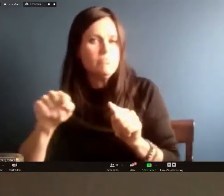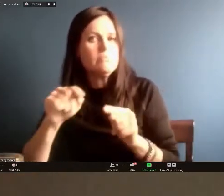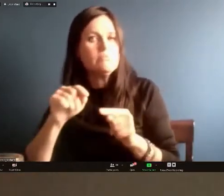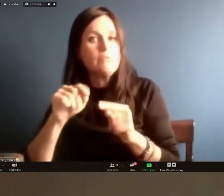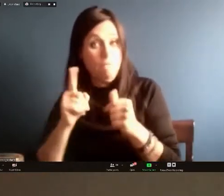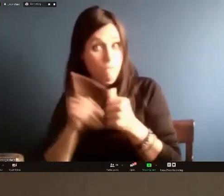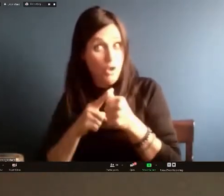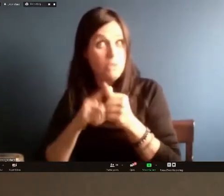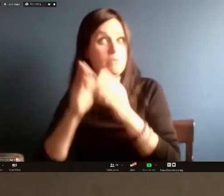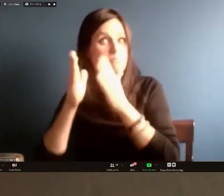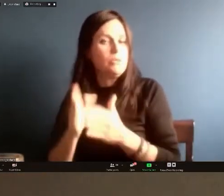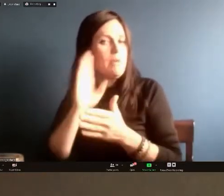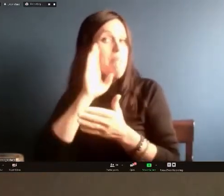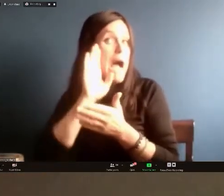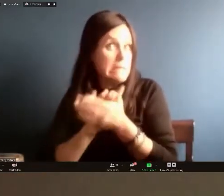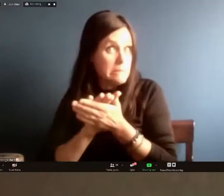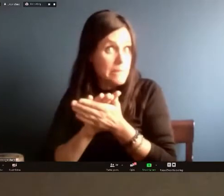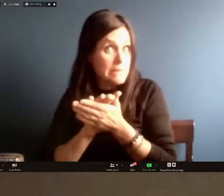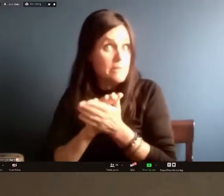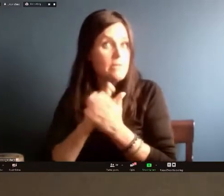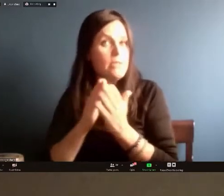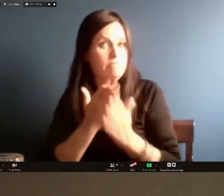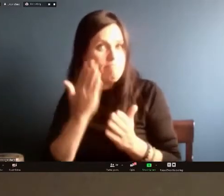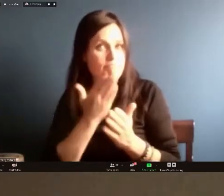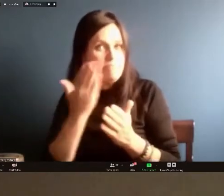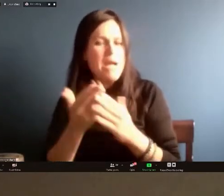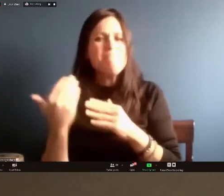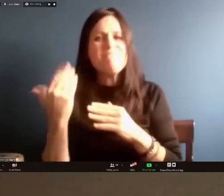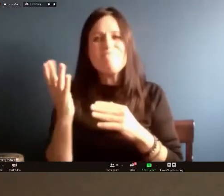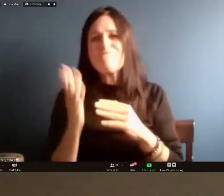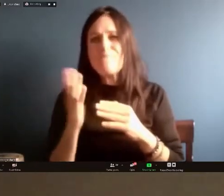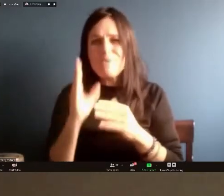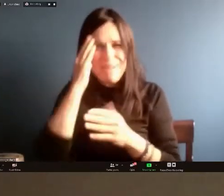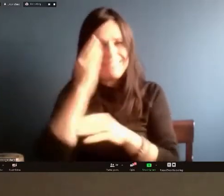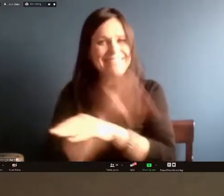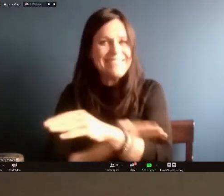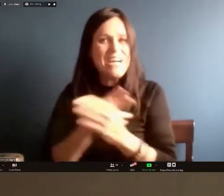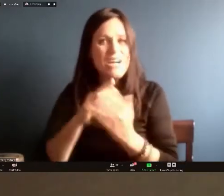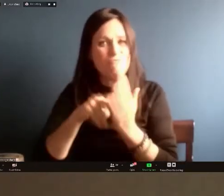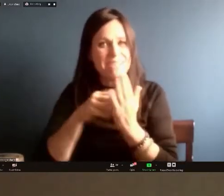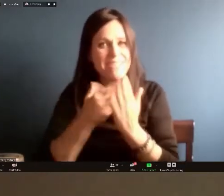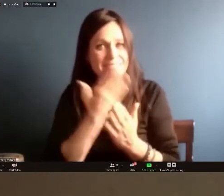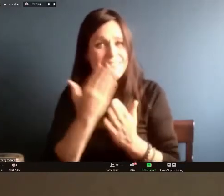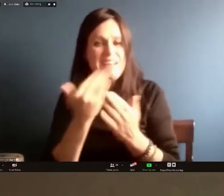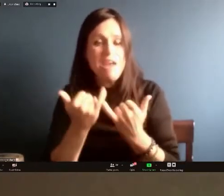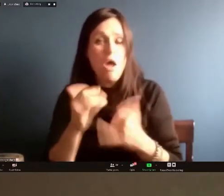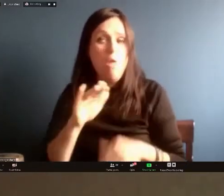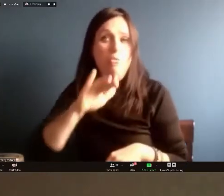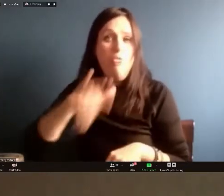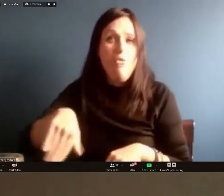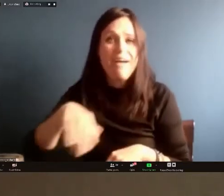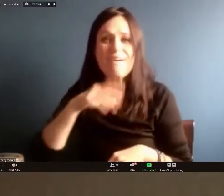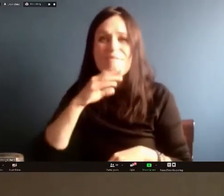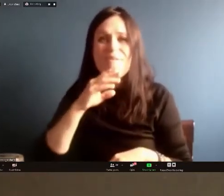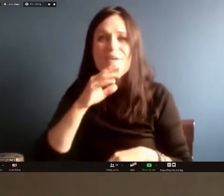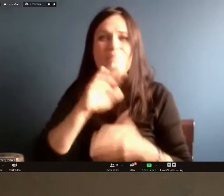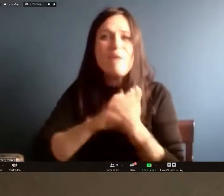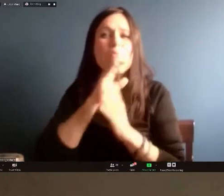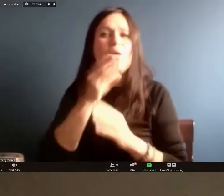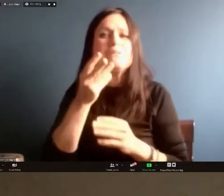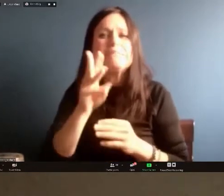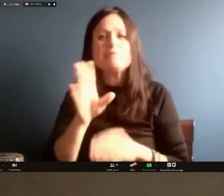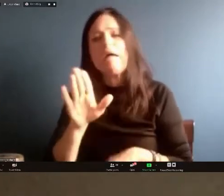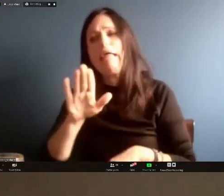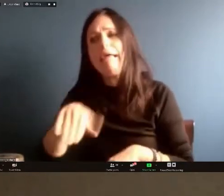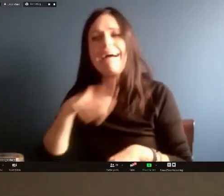husband. It used to be my son, but he grew uninterested when he was about 16. He's now